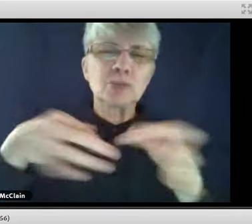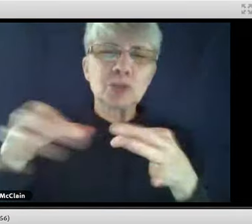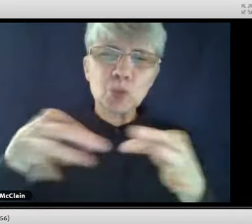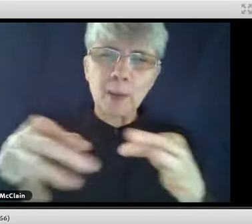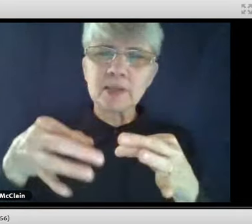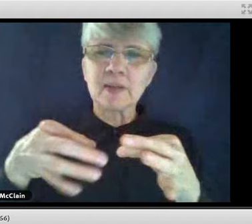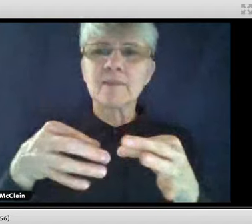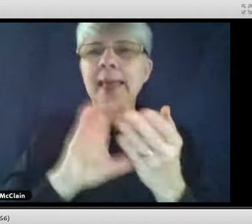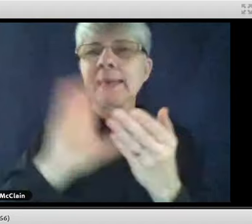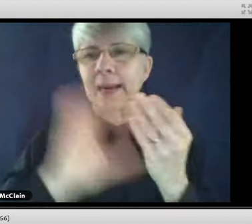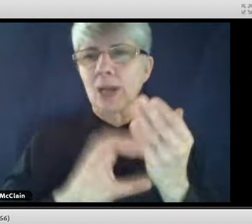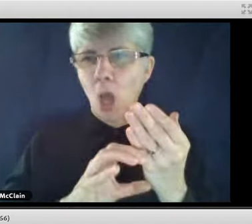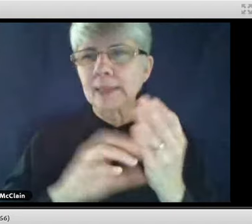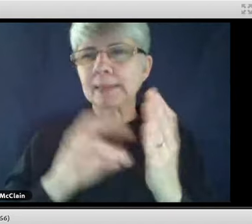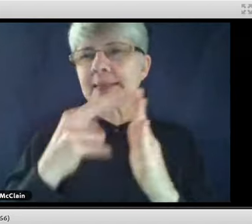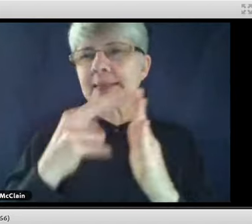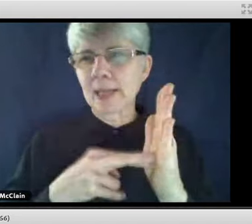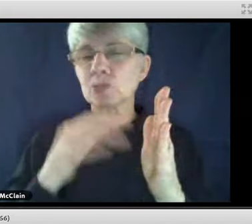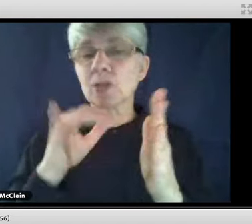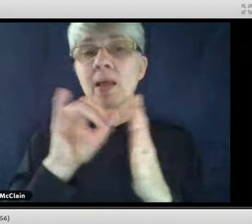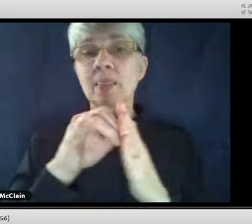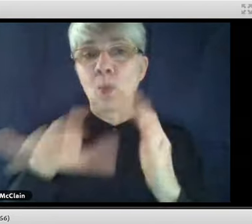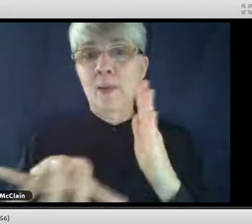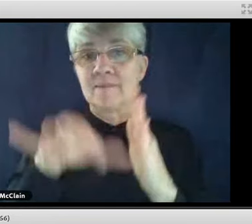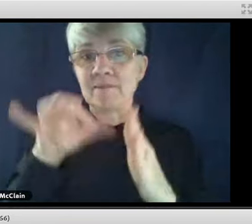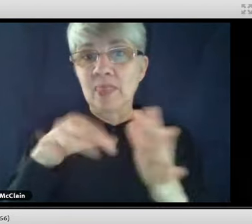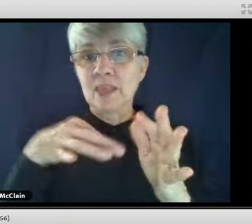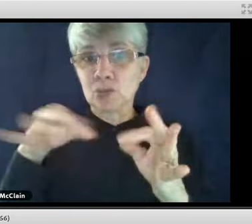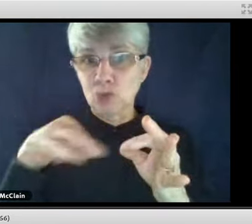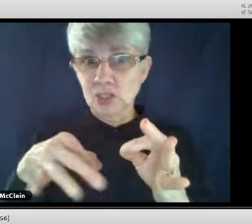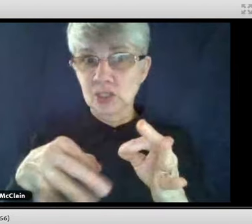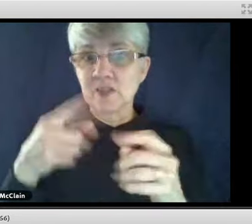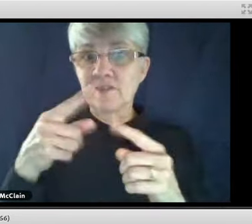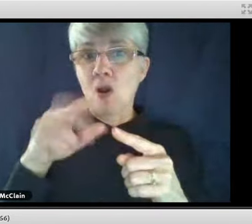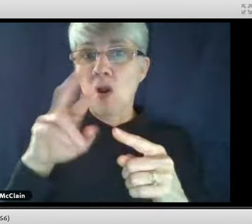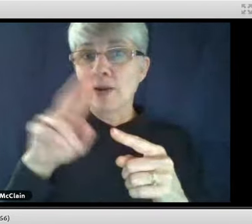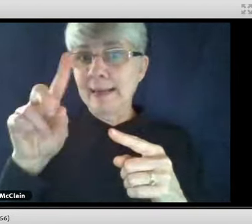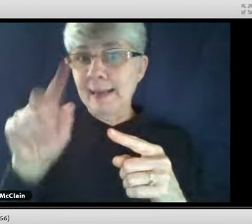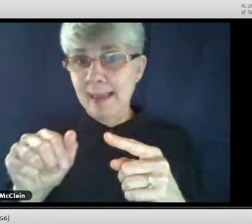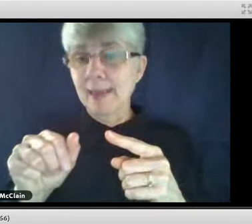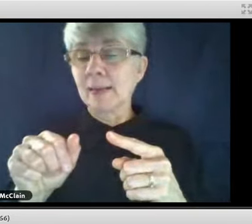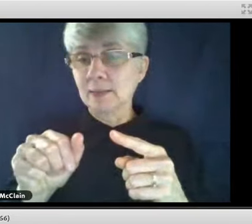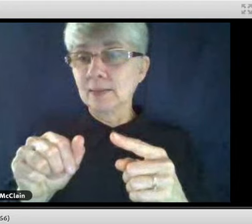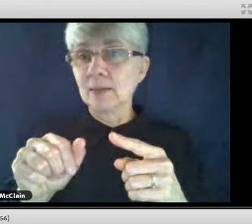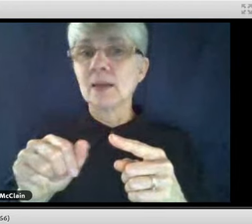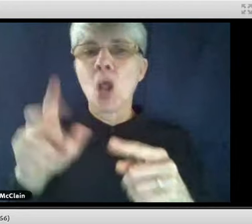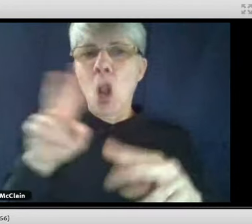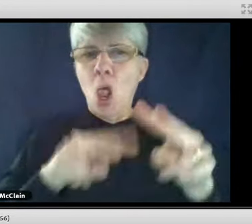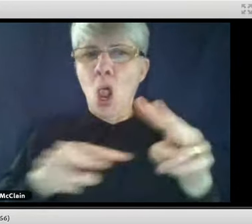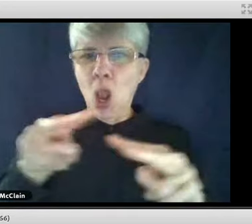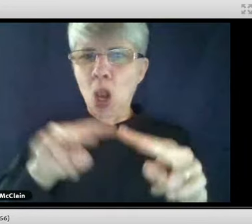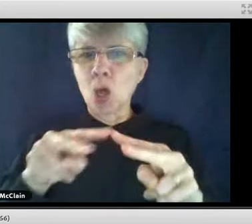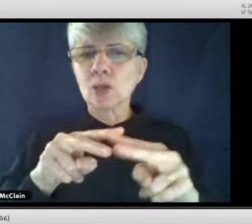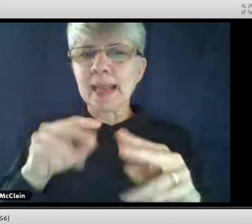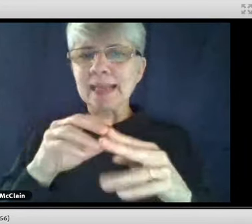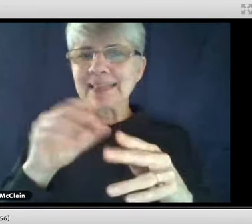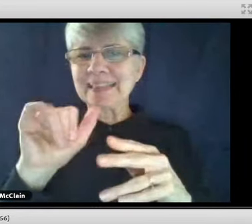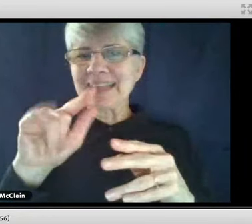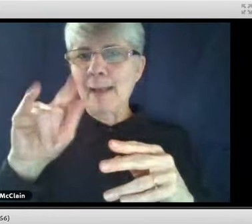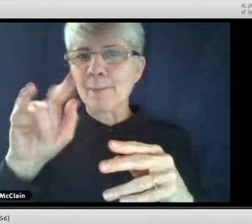standard. The RDA toolkit is where we find the instructions for RDA. For RDA. If you look in the table of contents, do